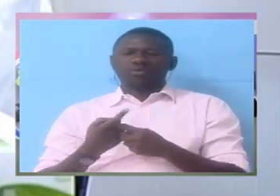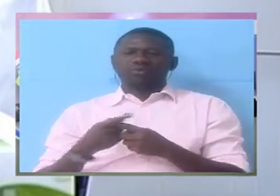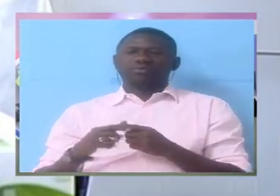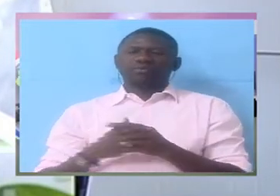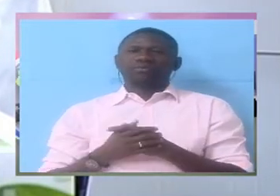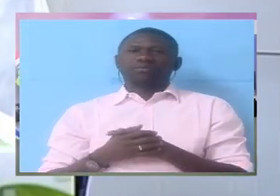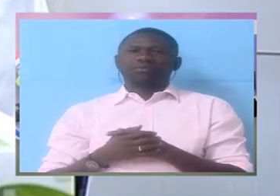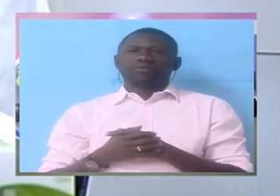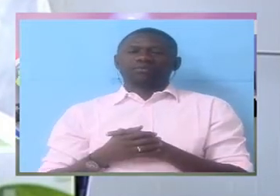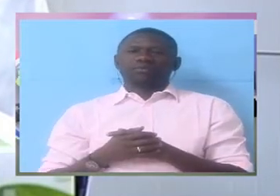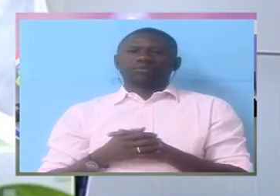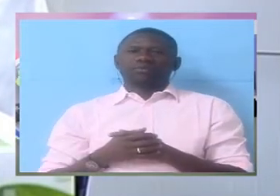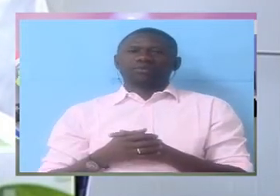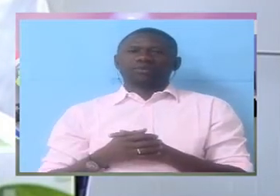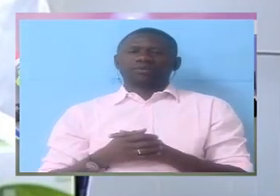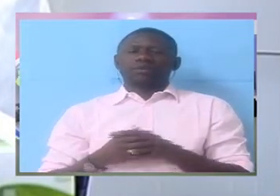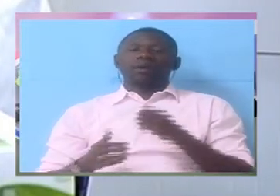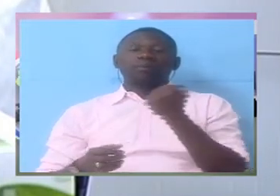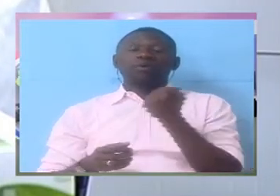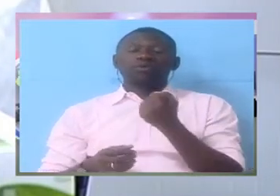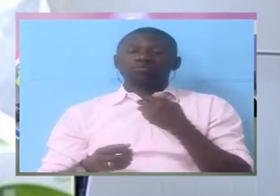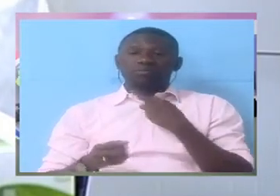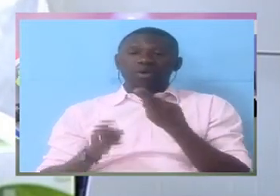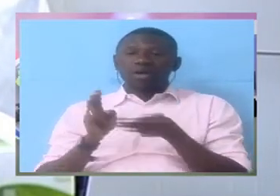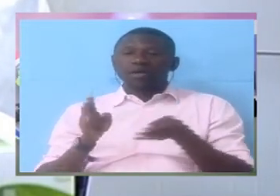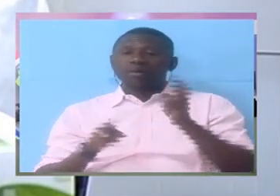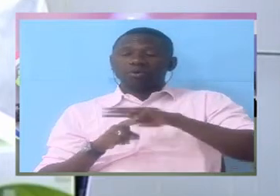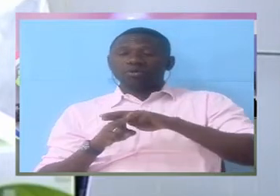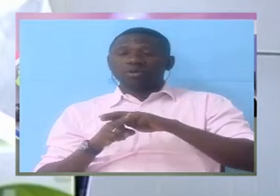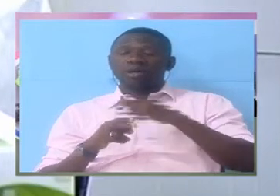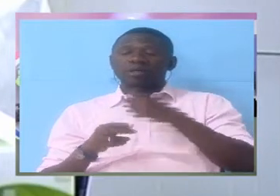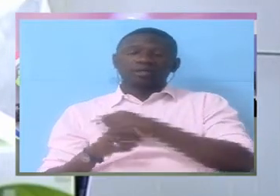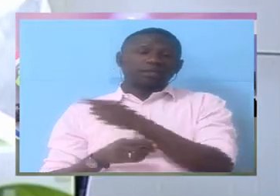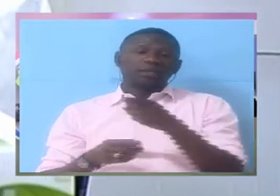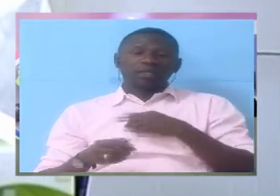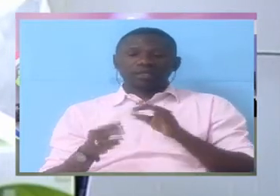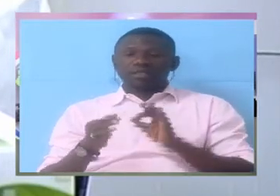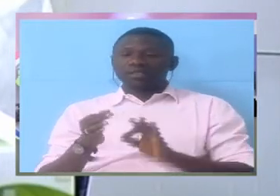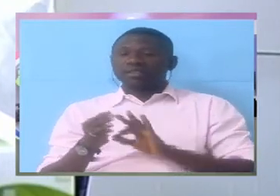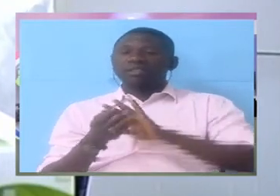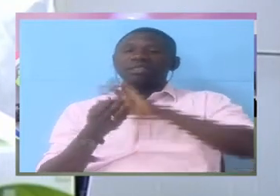About that, because I was reported, and then they transferred me under